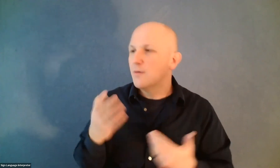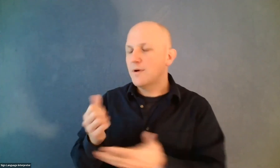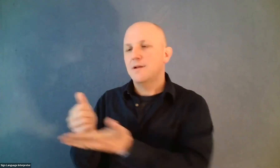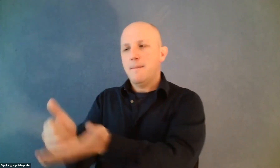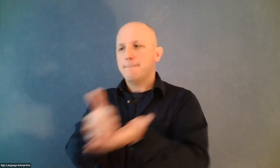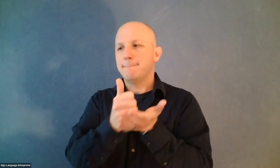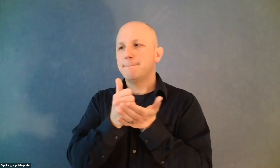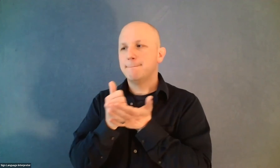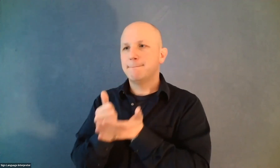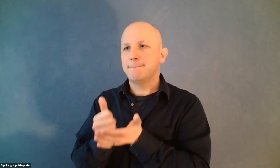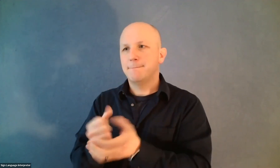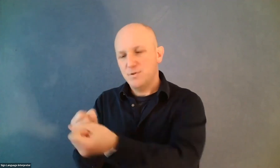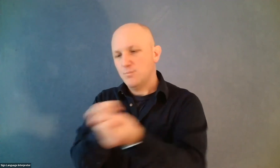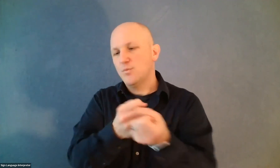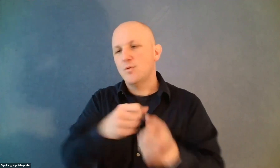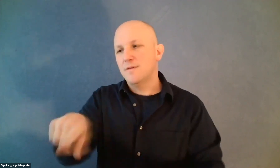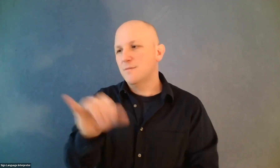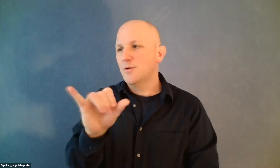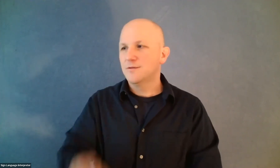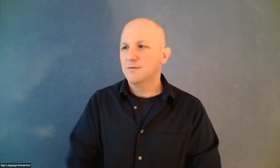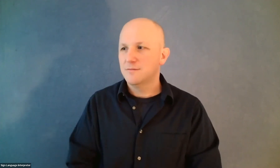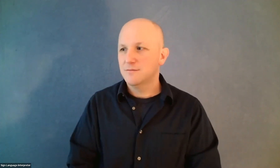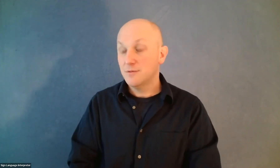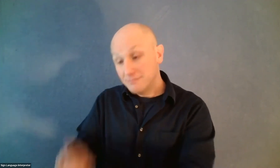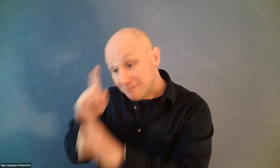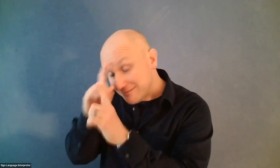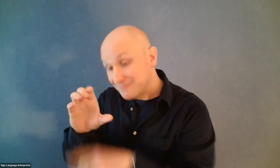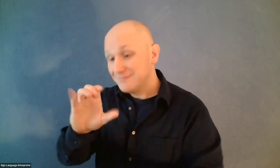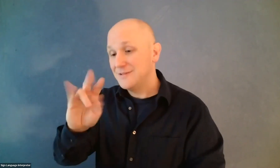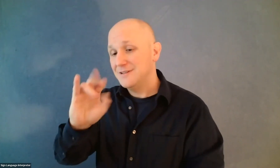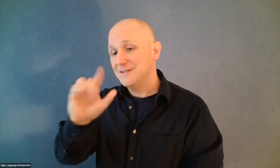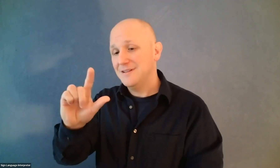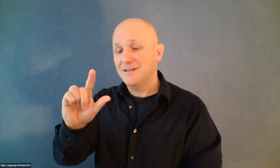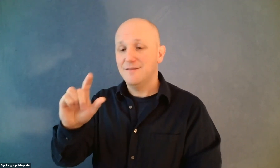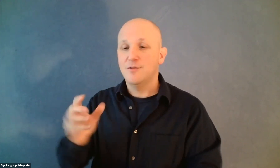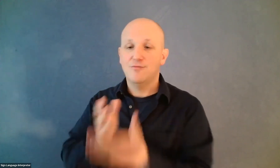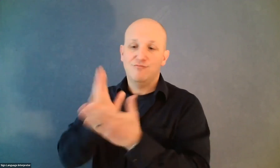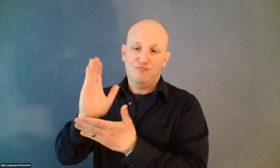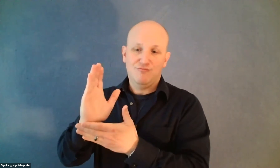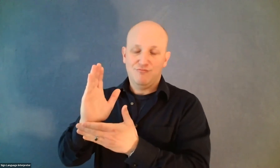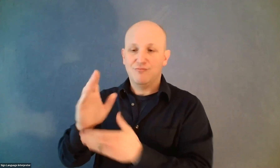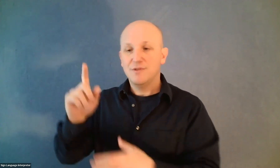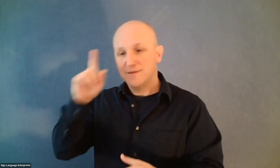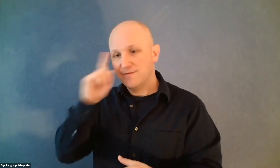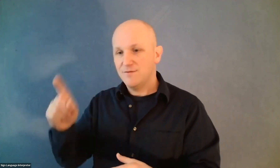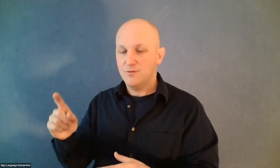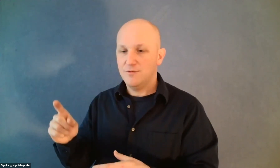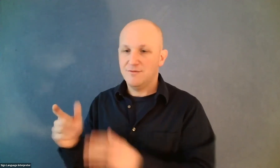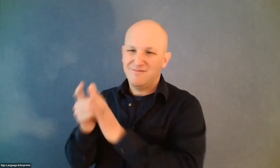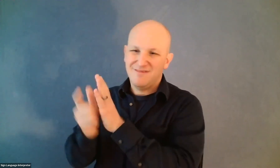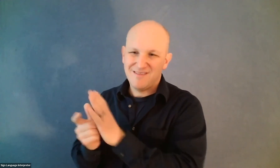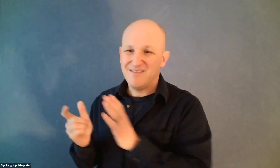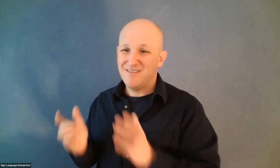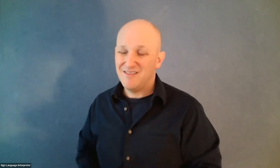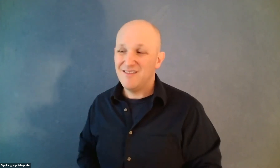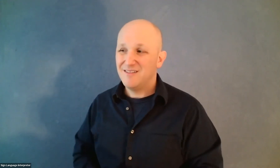immigration and civil rights as an attorney. Even though I did do a little bit of immigration law during the summer, it was really hard.